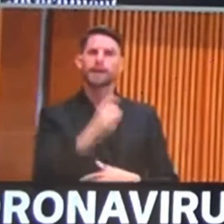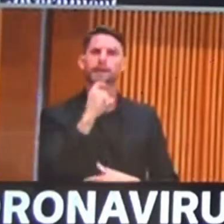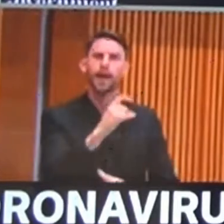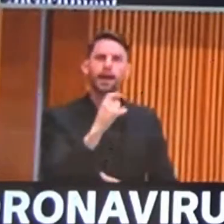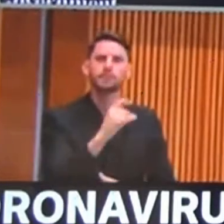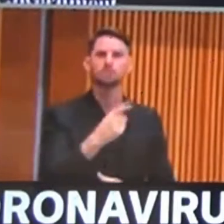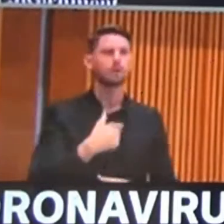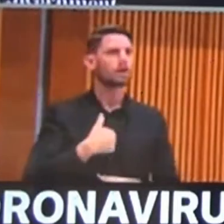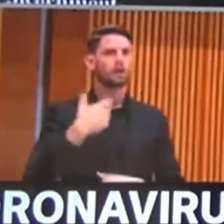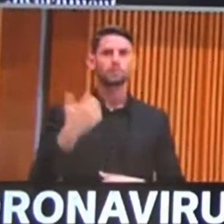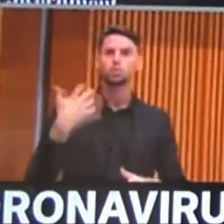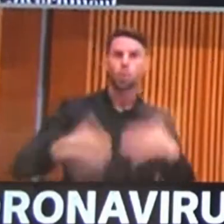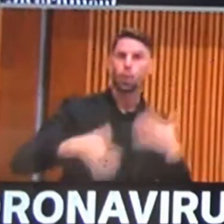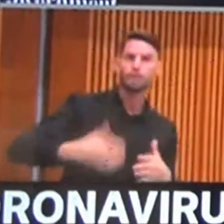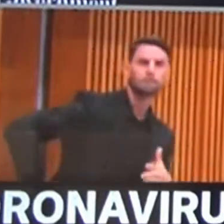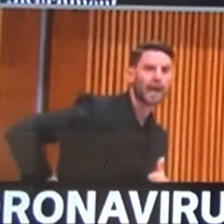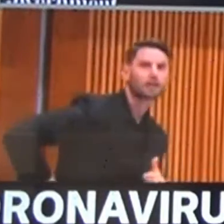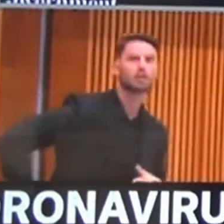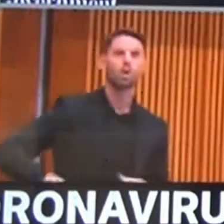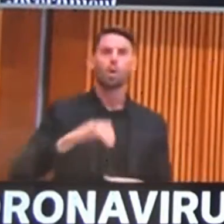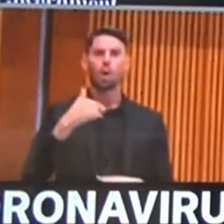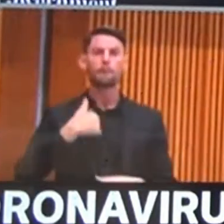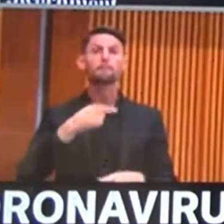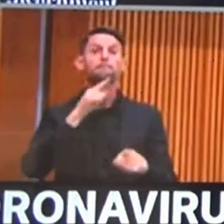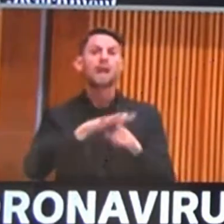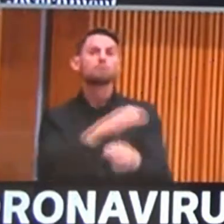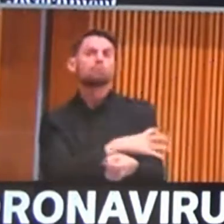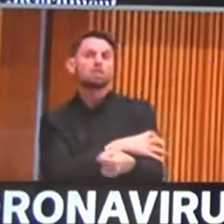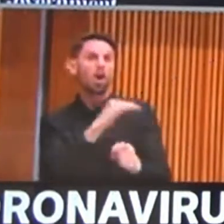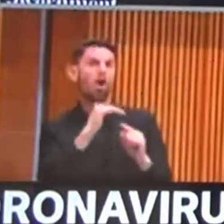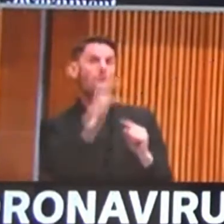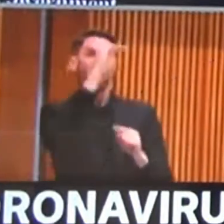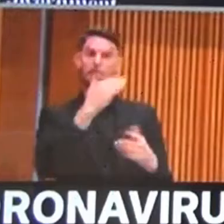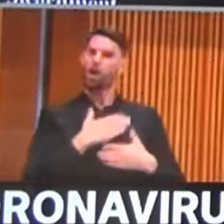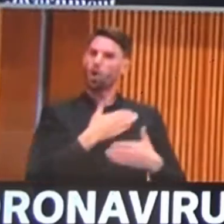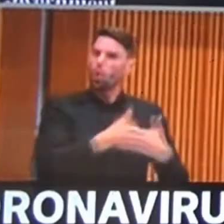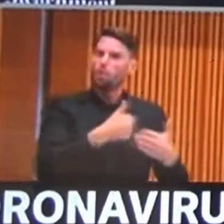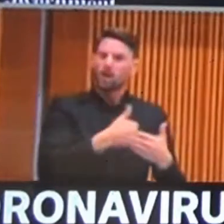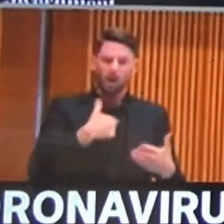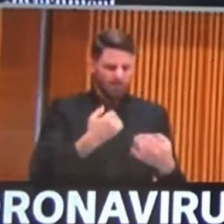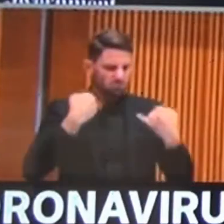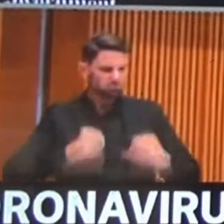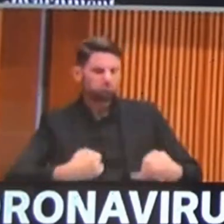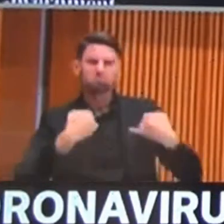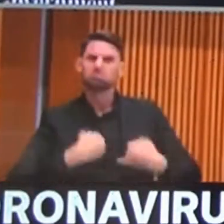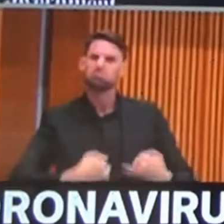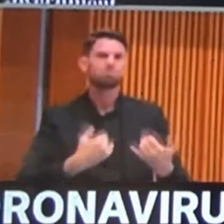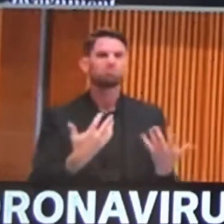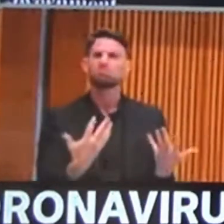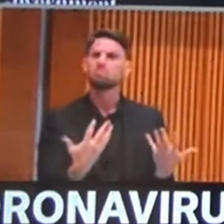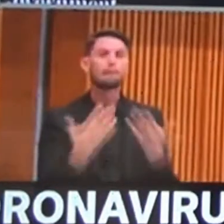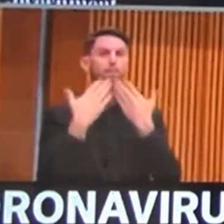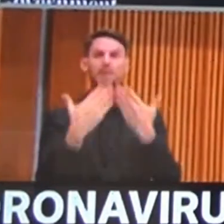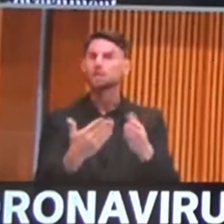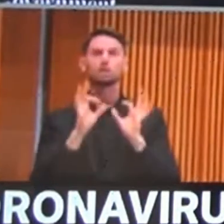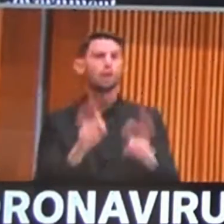it's tension or blood pressure or any of the other ordinary conditions which are part of our day-to-day